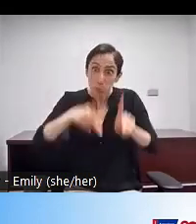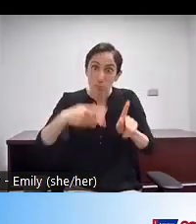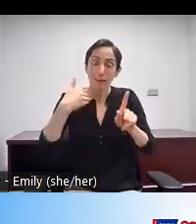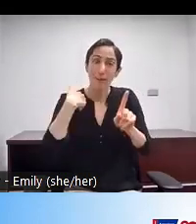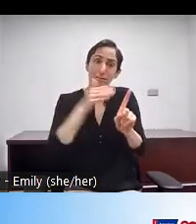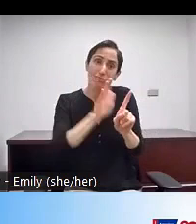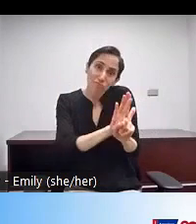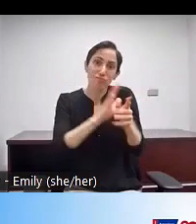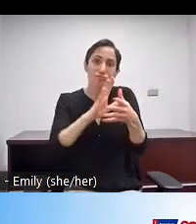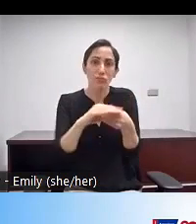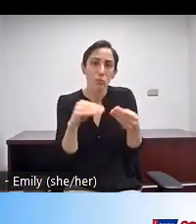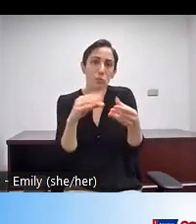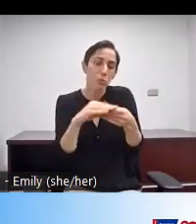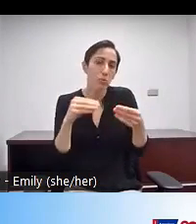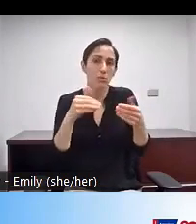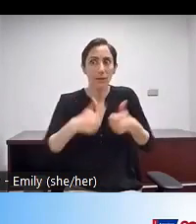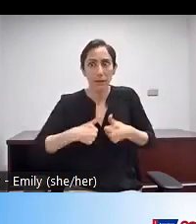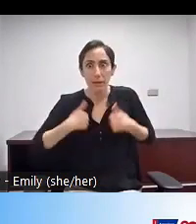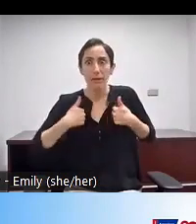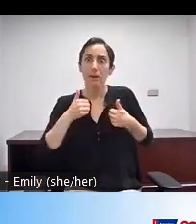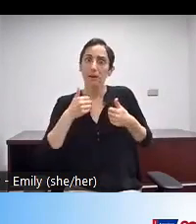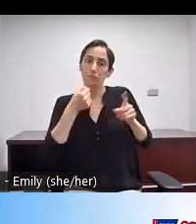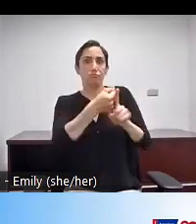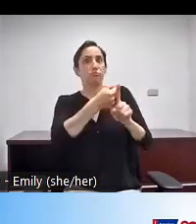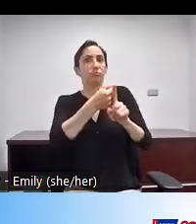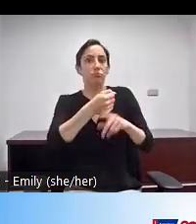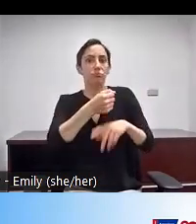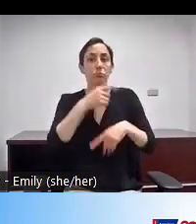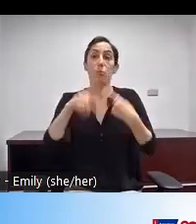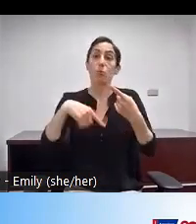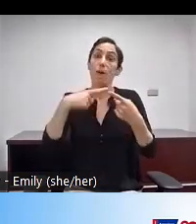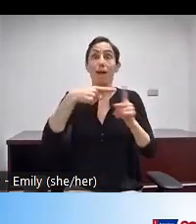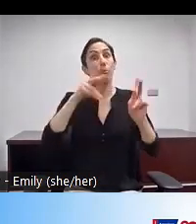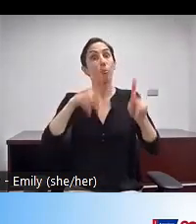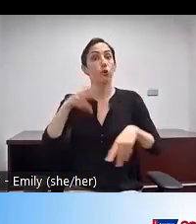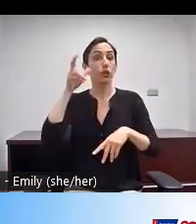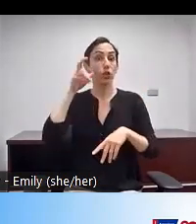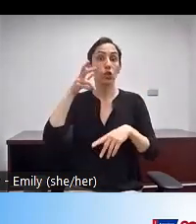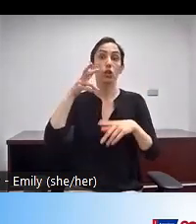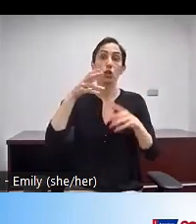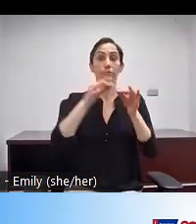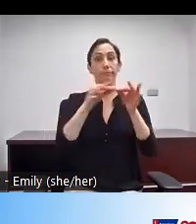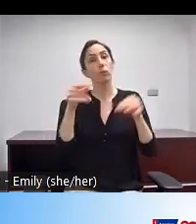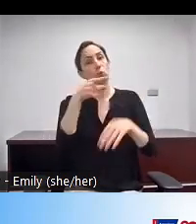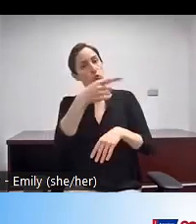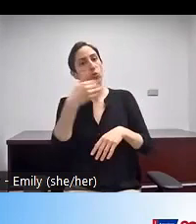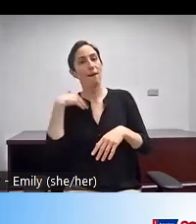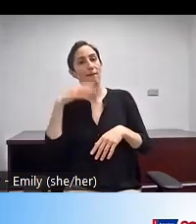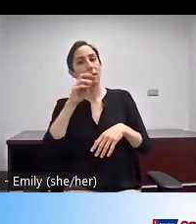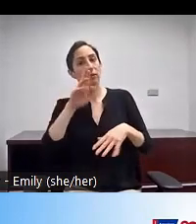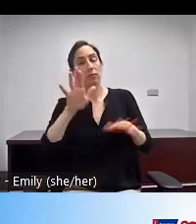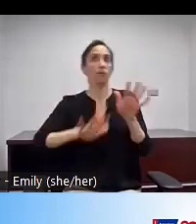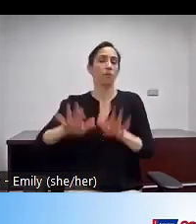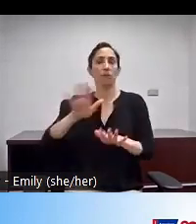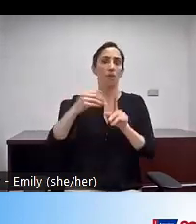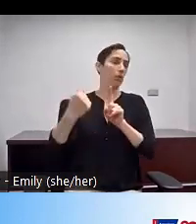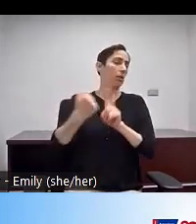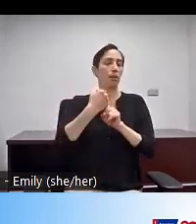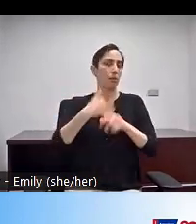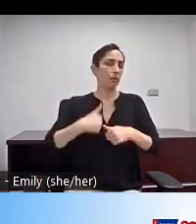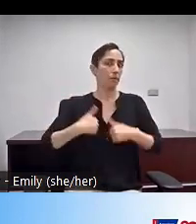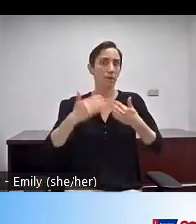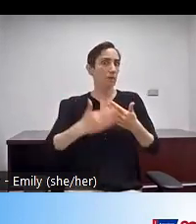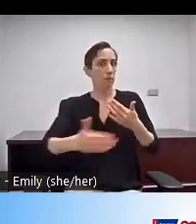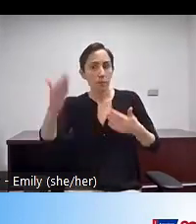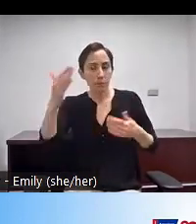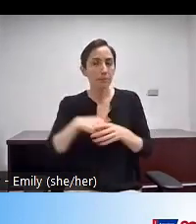the lives that are impacted by those words, you have cancer. So, playing off some of the information that Dr. Mohile just shared